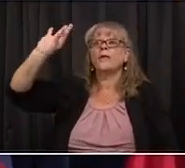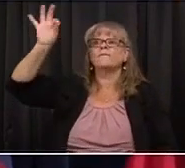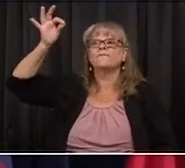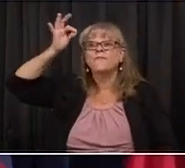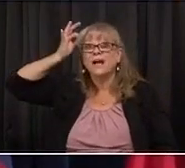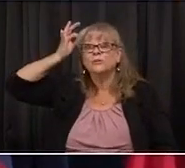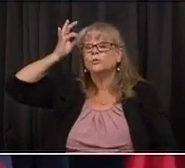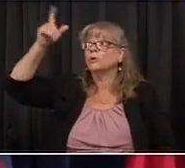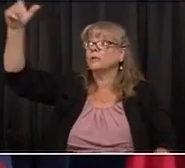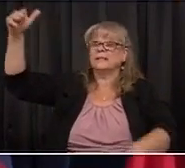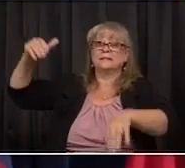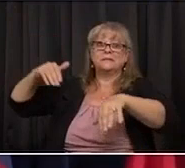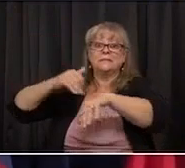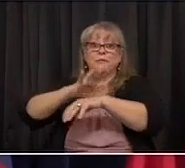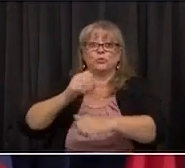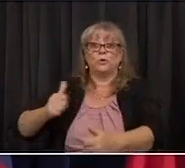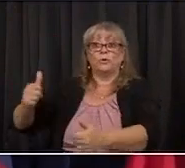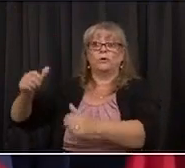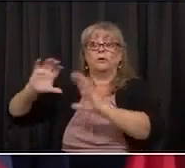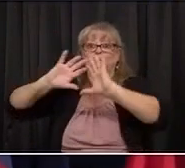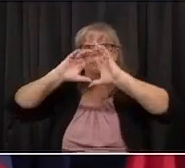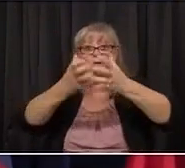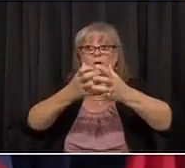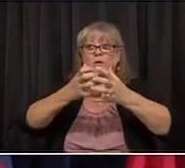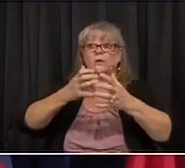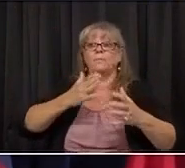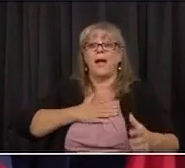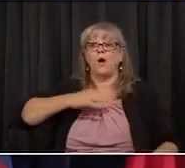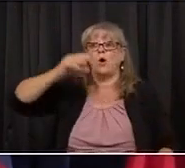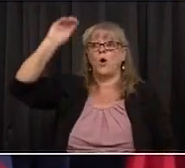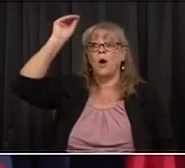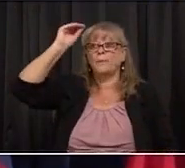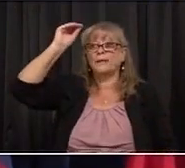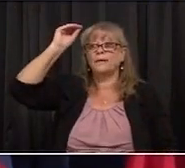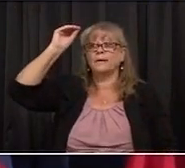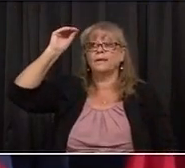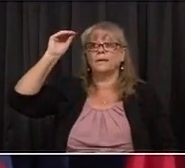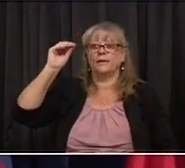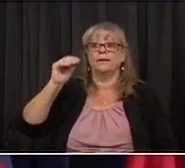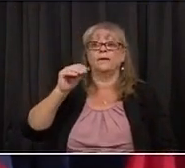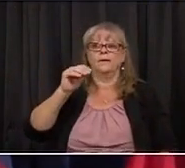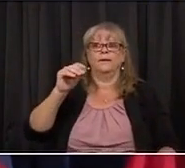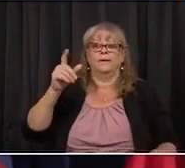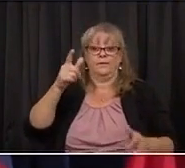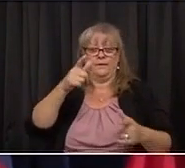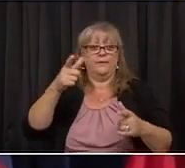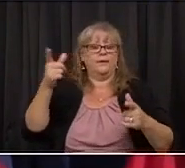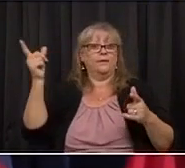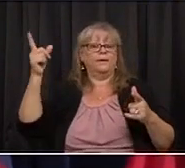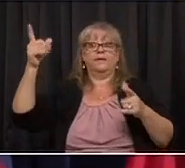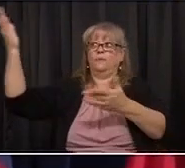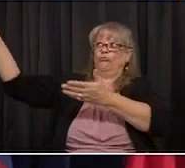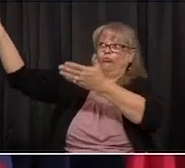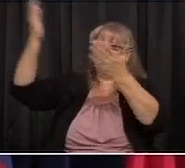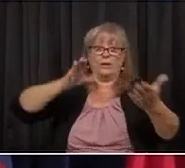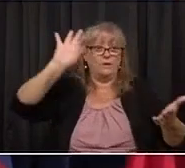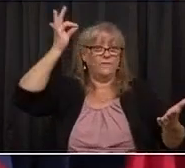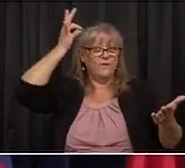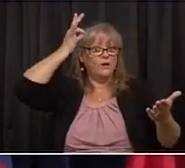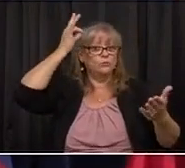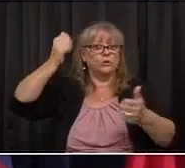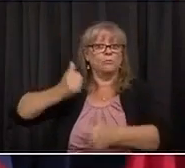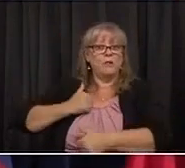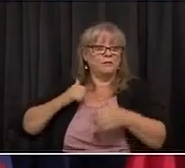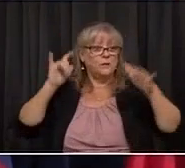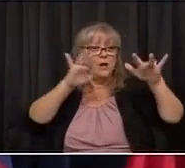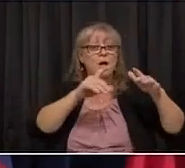it clearly makes the situation worse, escalates it. The way that we would approach anything in